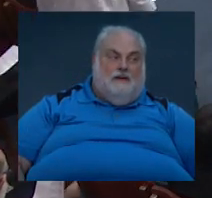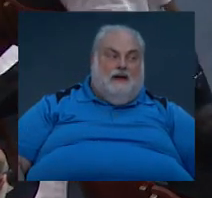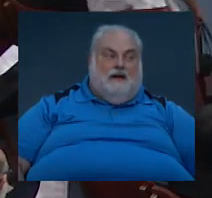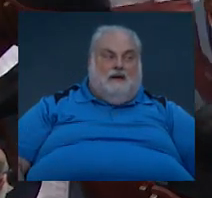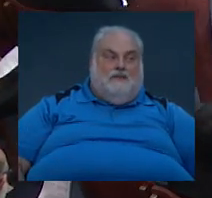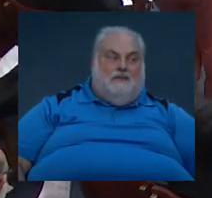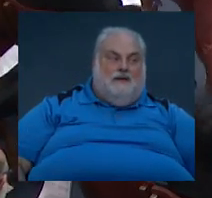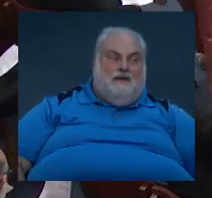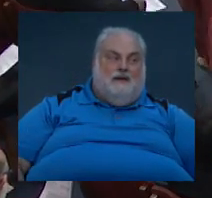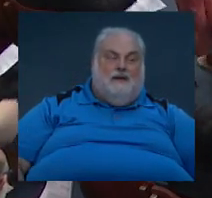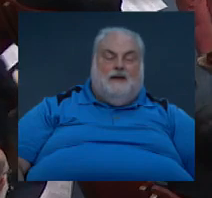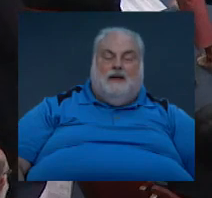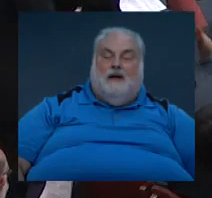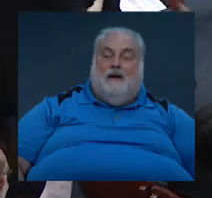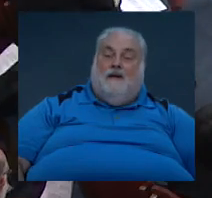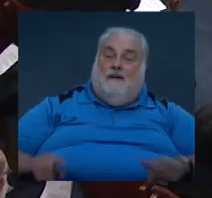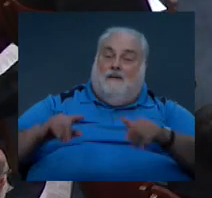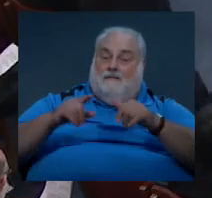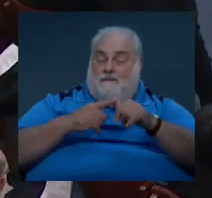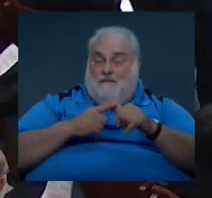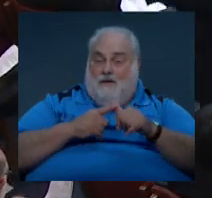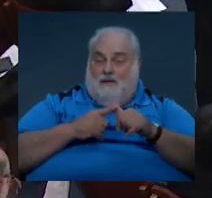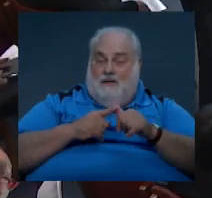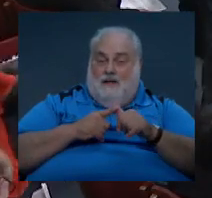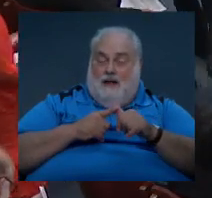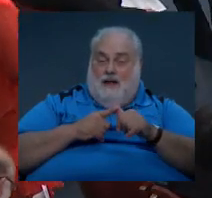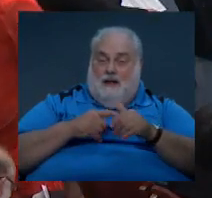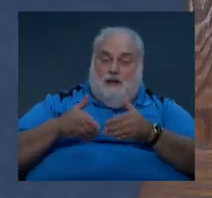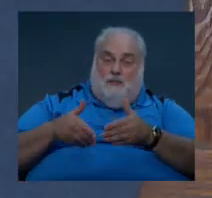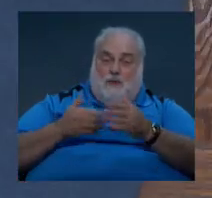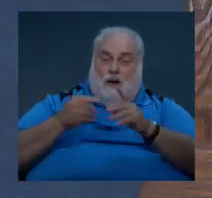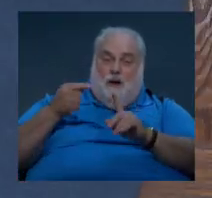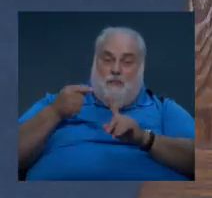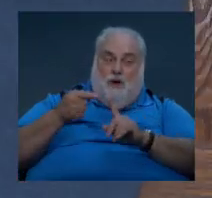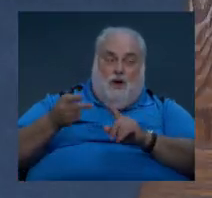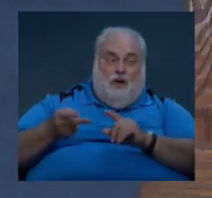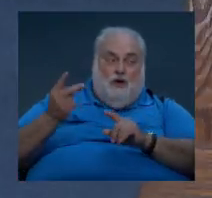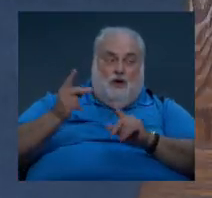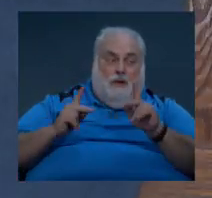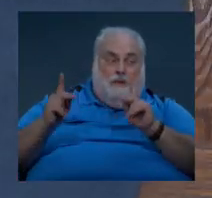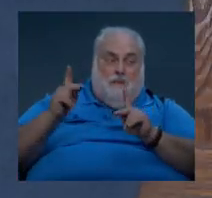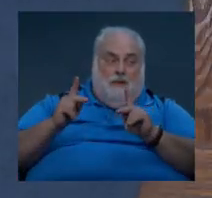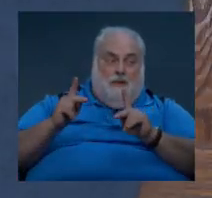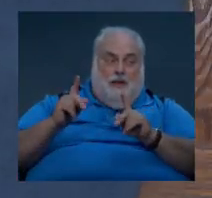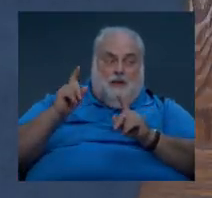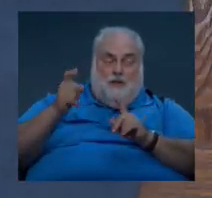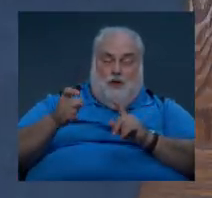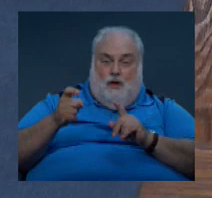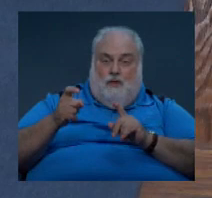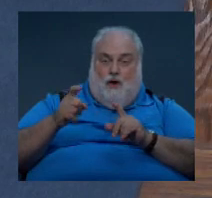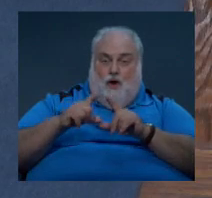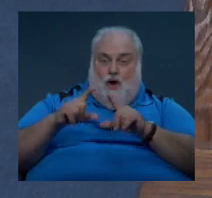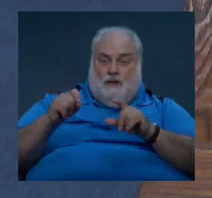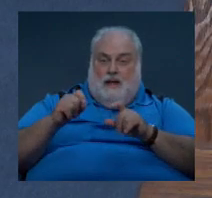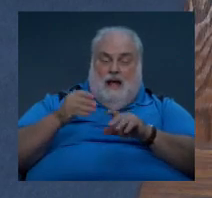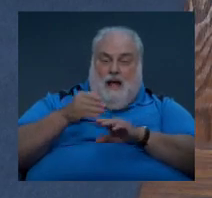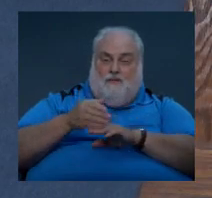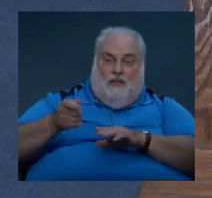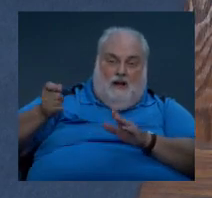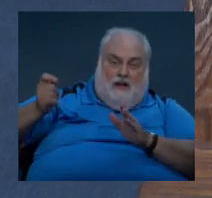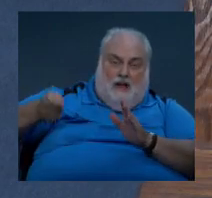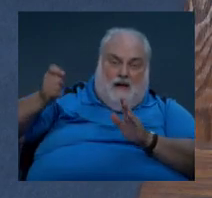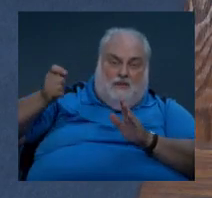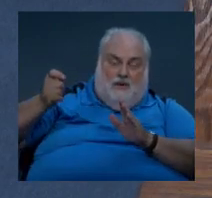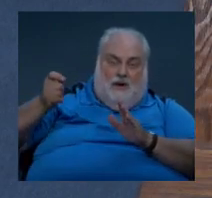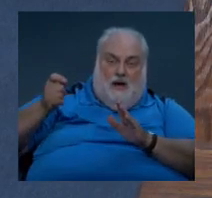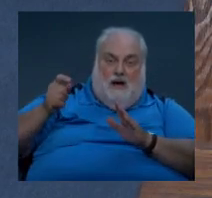Thank you, Mayor. Before we get started, I do need to bring out a point. There were 2 individuals that turned in cards after the gavel had been